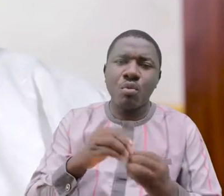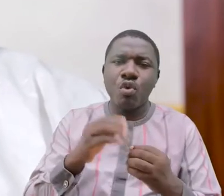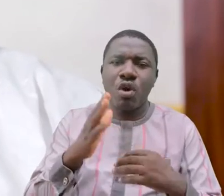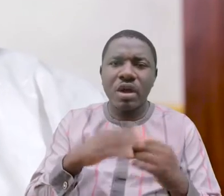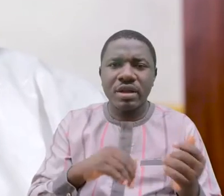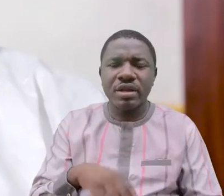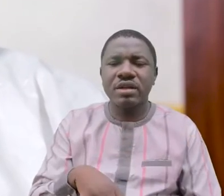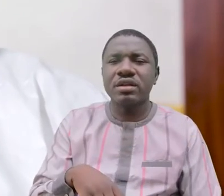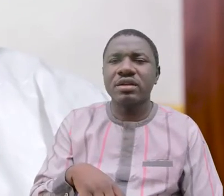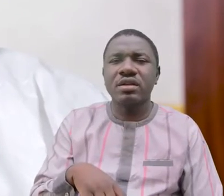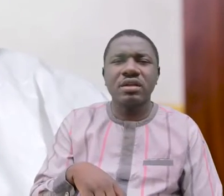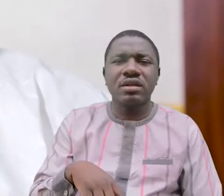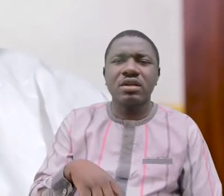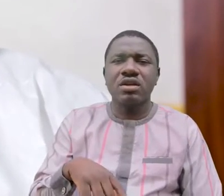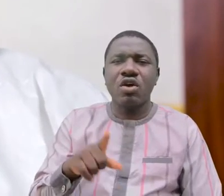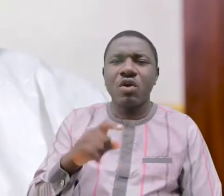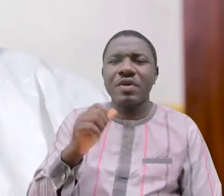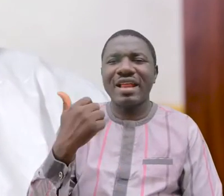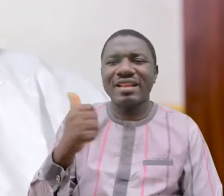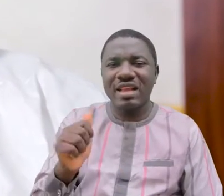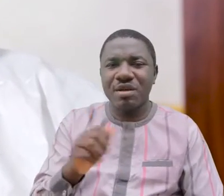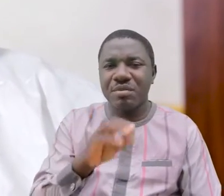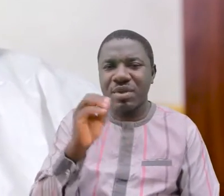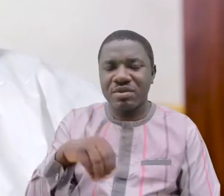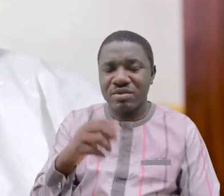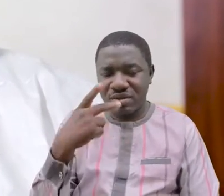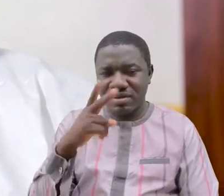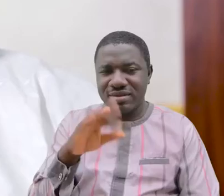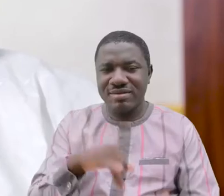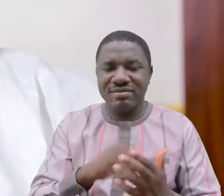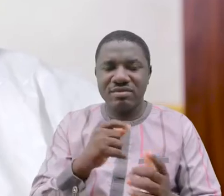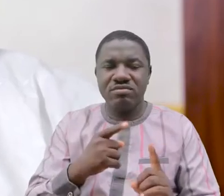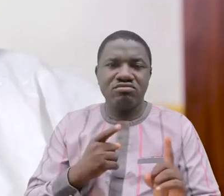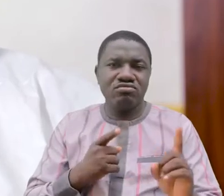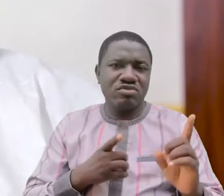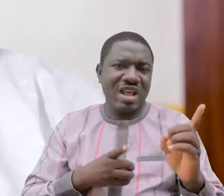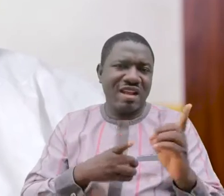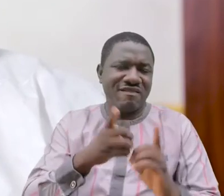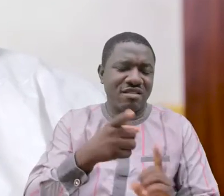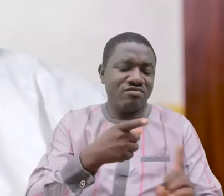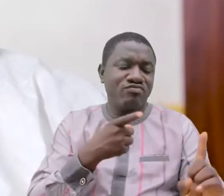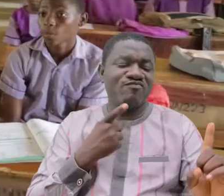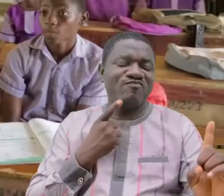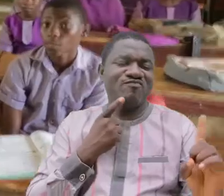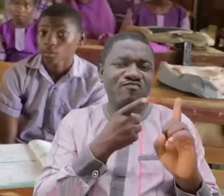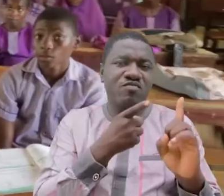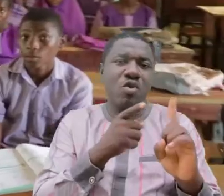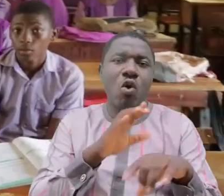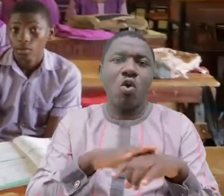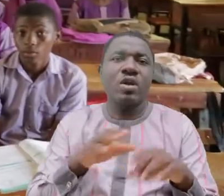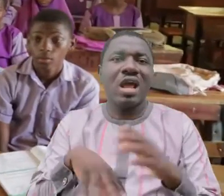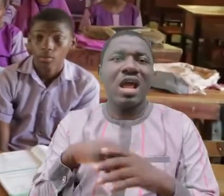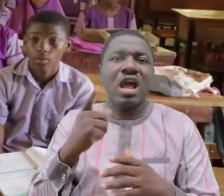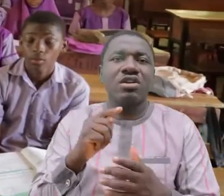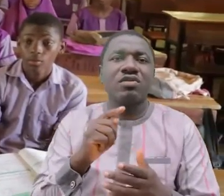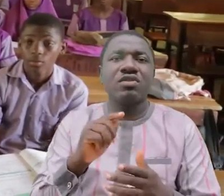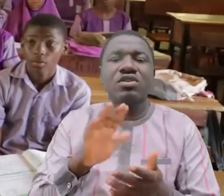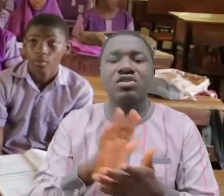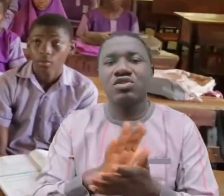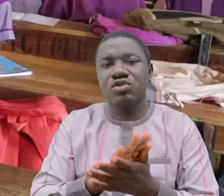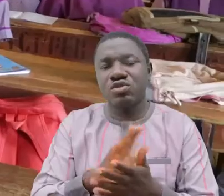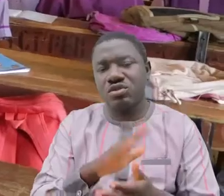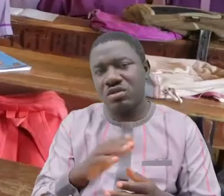than 100%. So you can see it's directly aimed at those